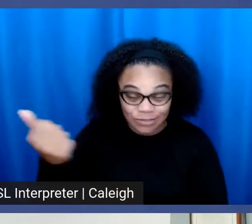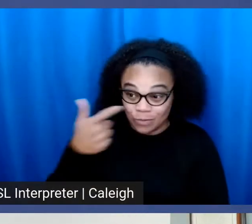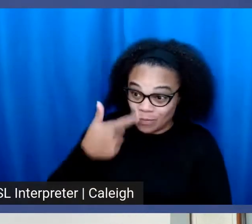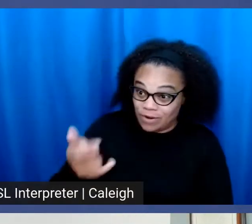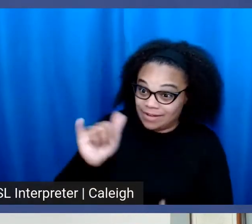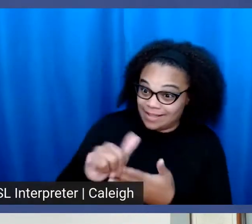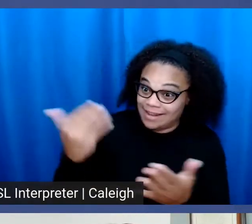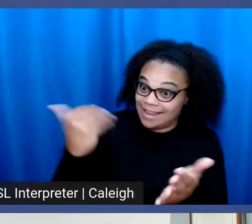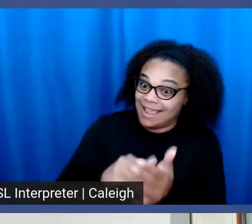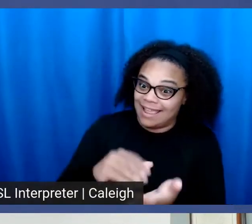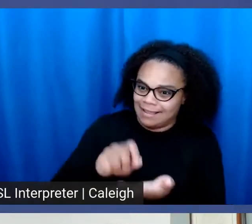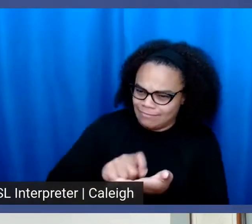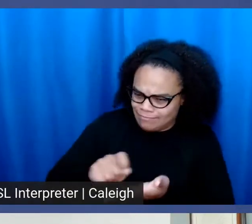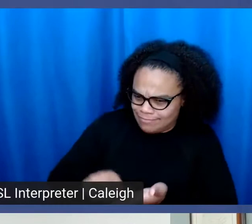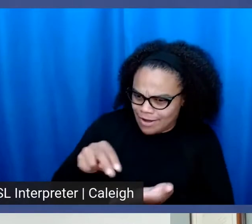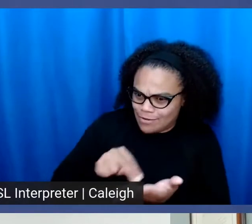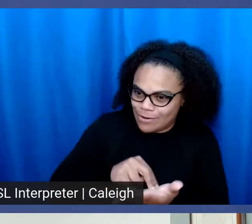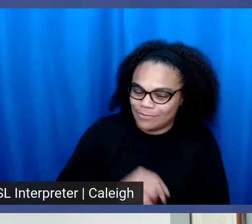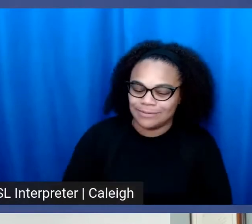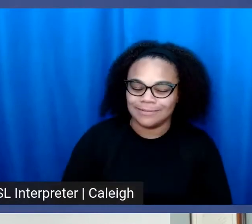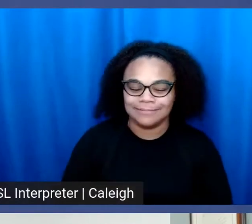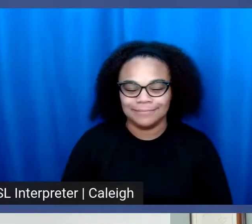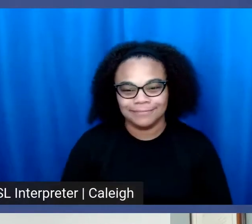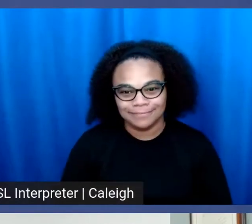and let's take notes. That's it.